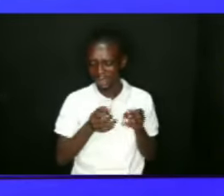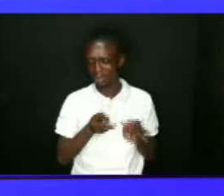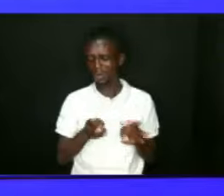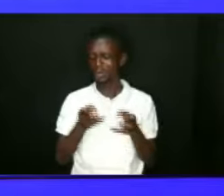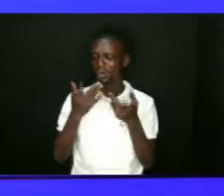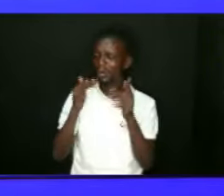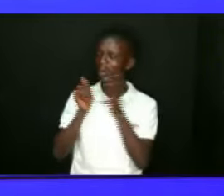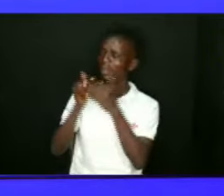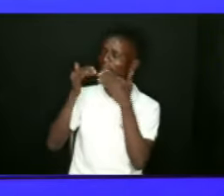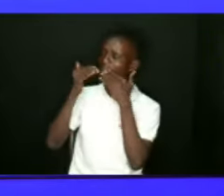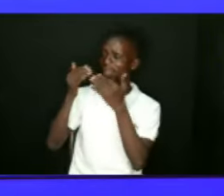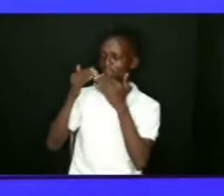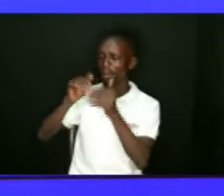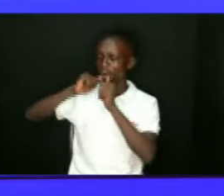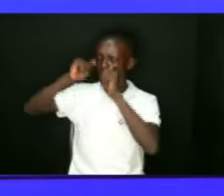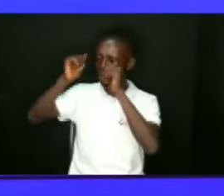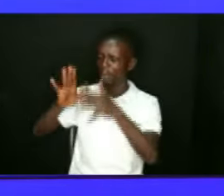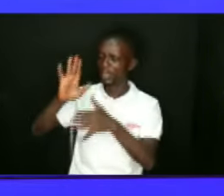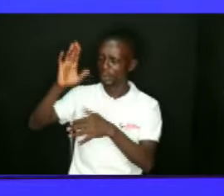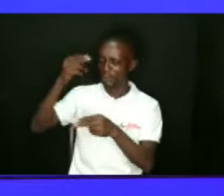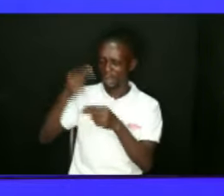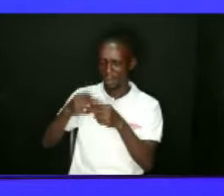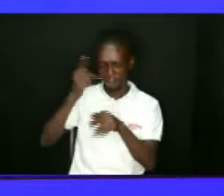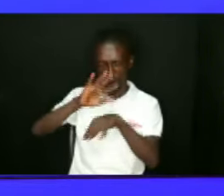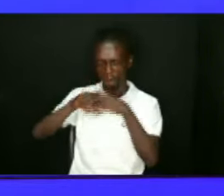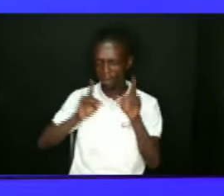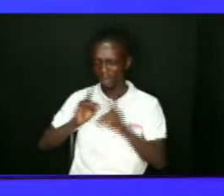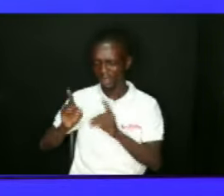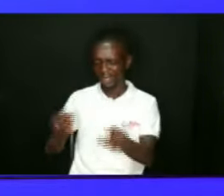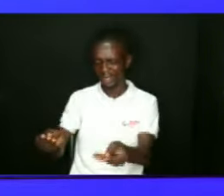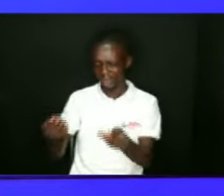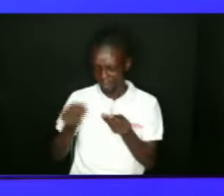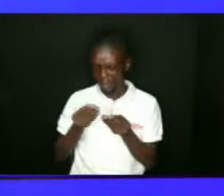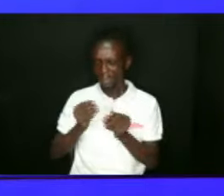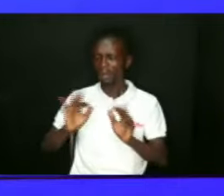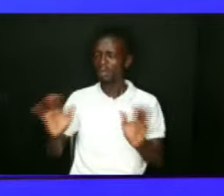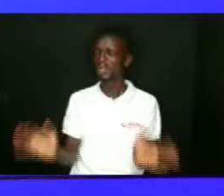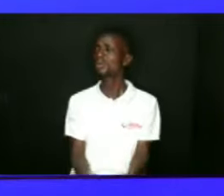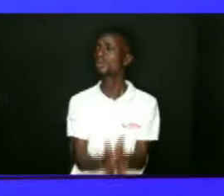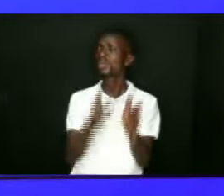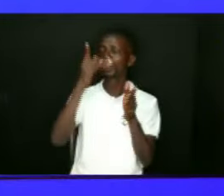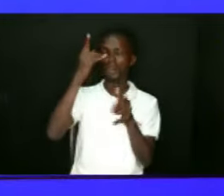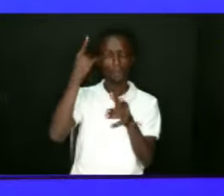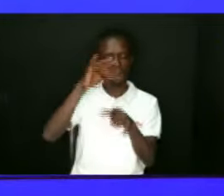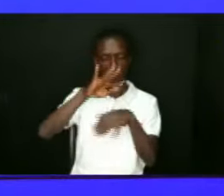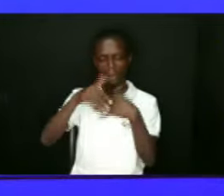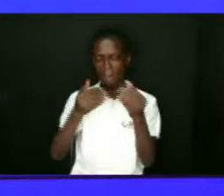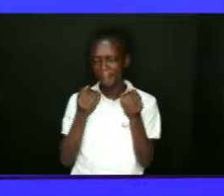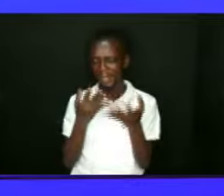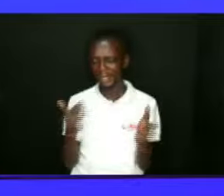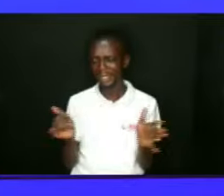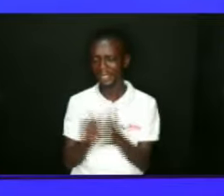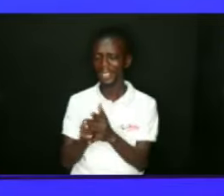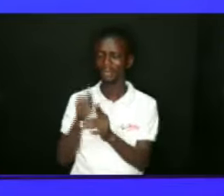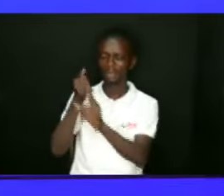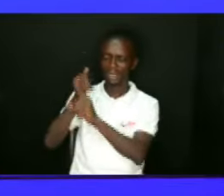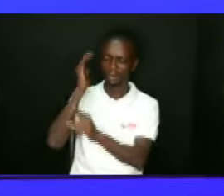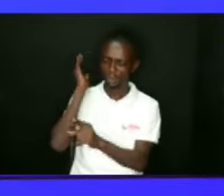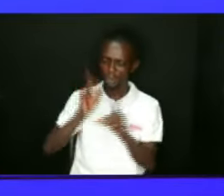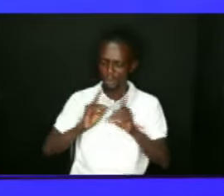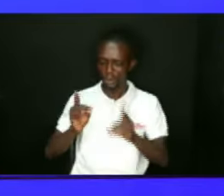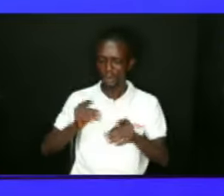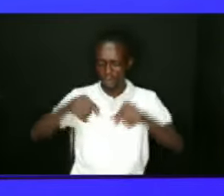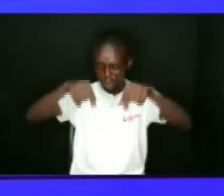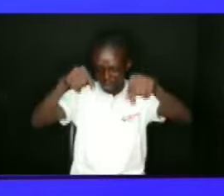are. We bless your name for what you have done, and we give you all the praise for the many things you are about doing. And tonight is one of